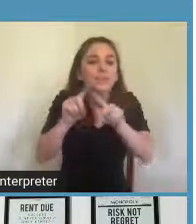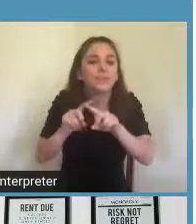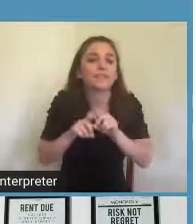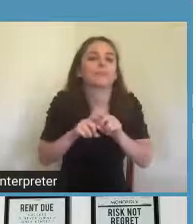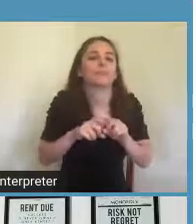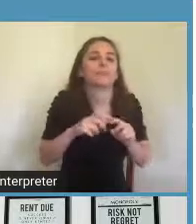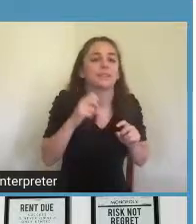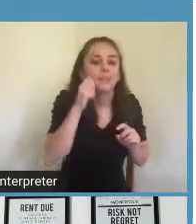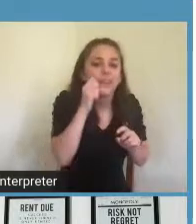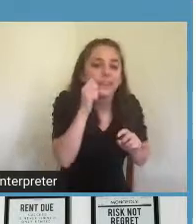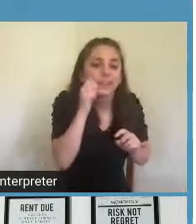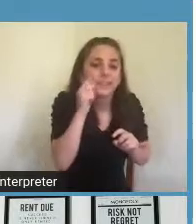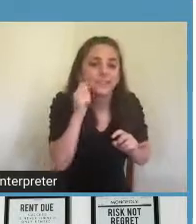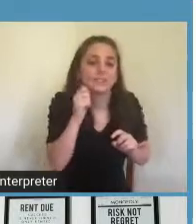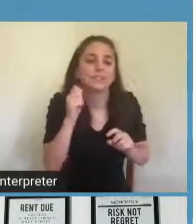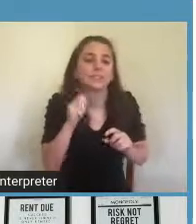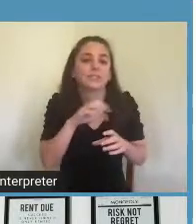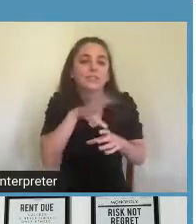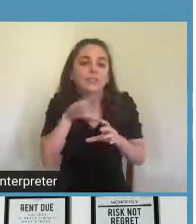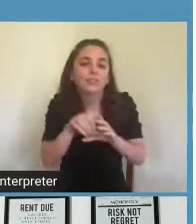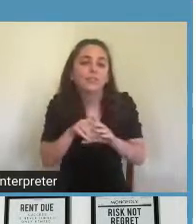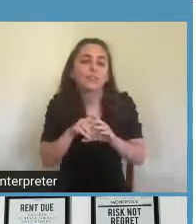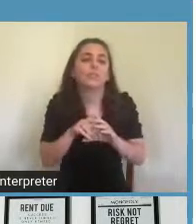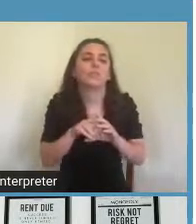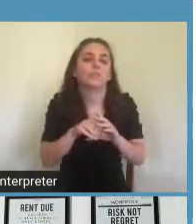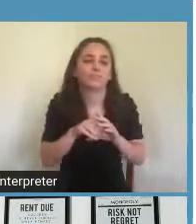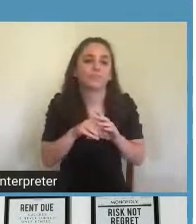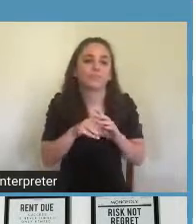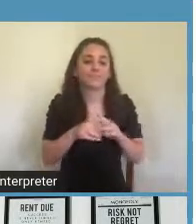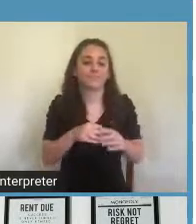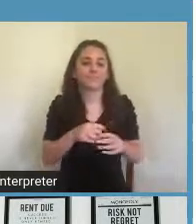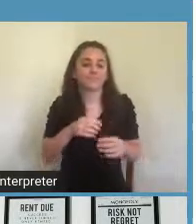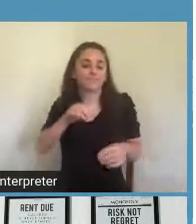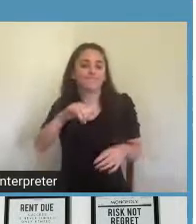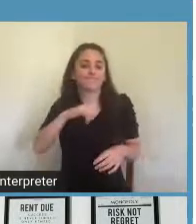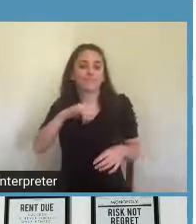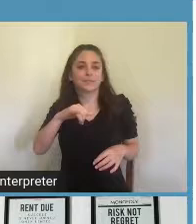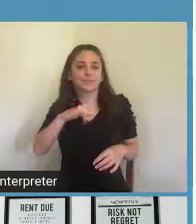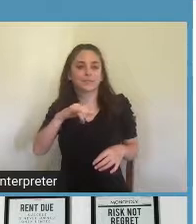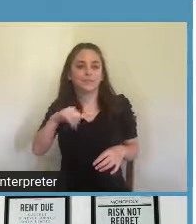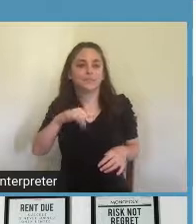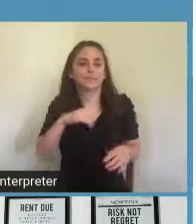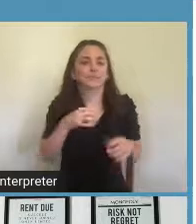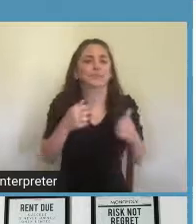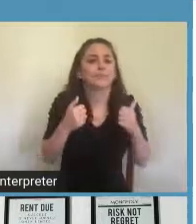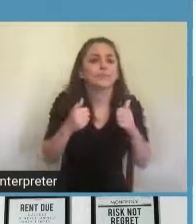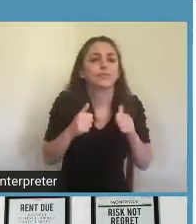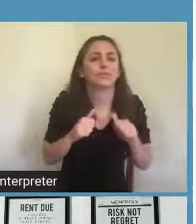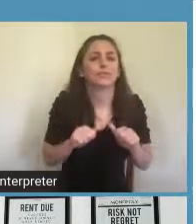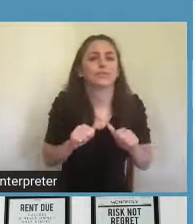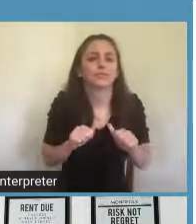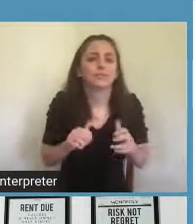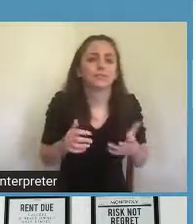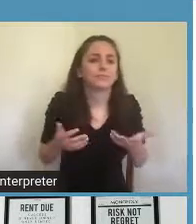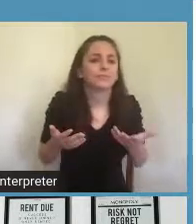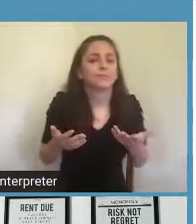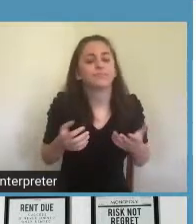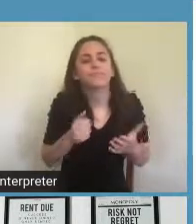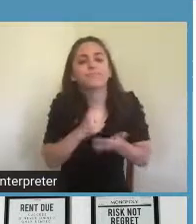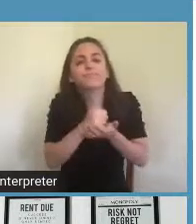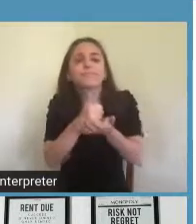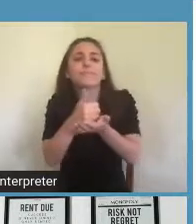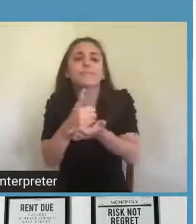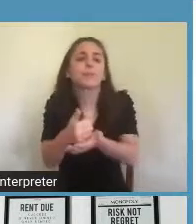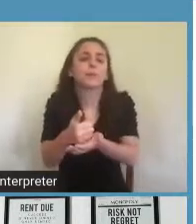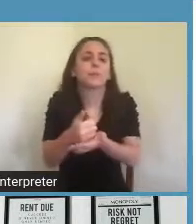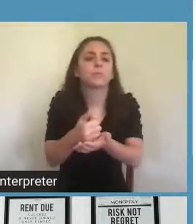ask, like, how did you do it? I don't even know. I am trying to articulate that and serve as a resource for